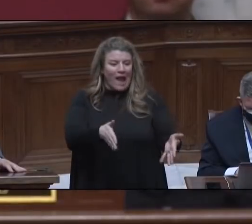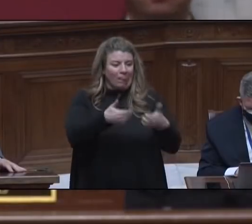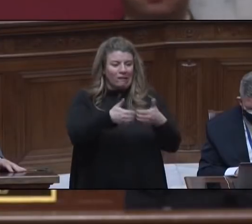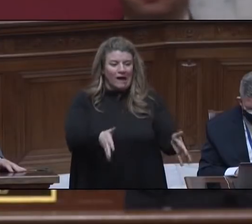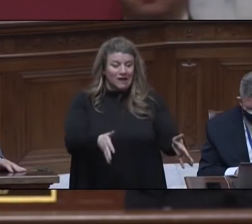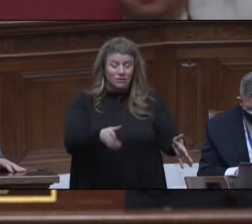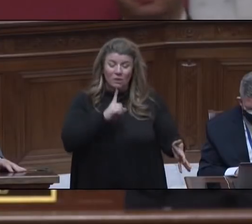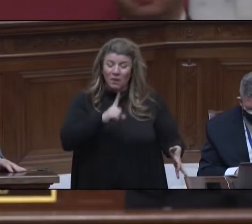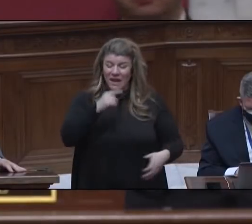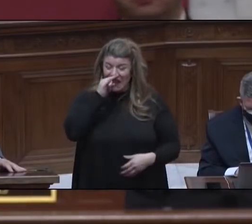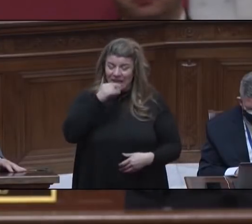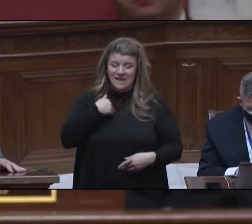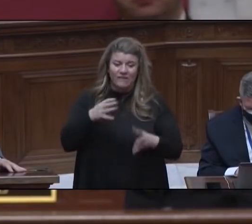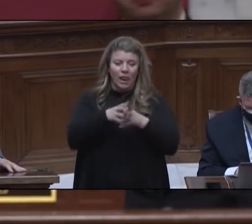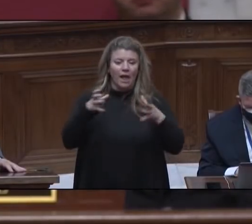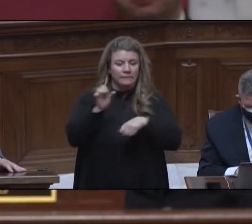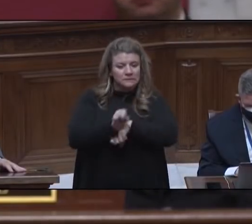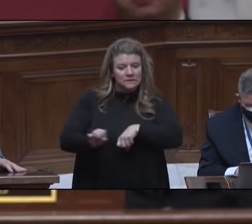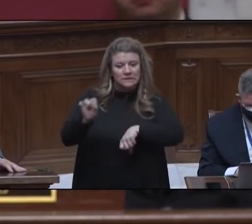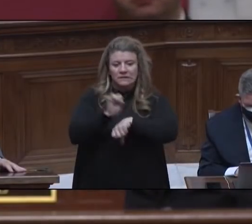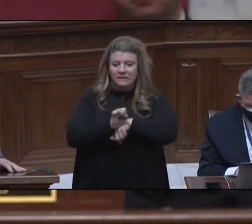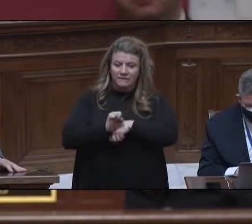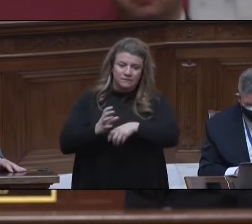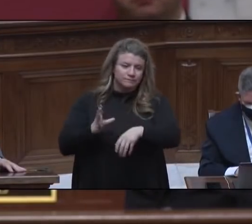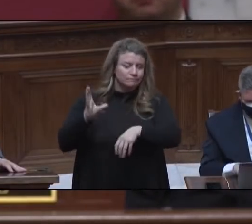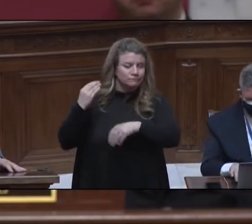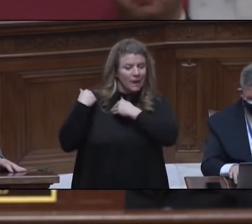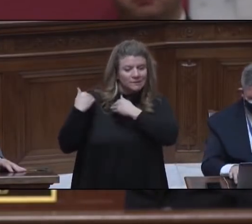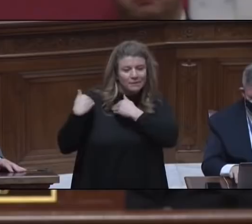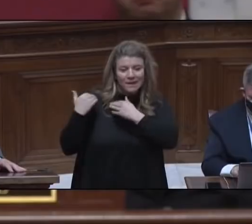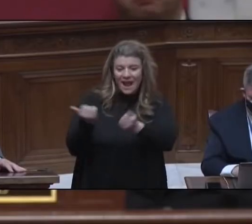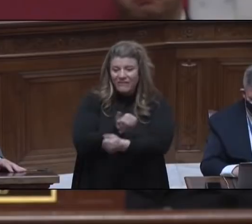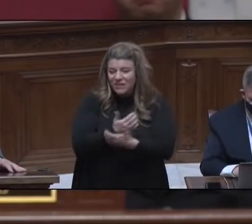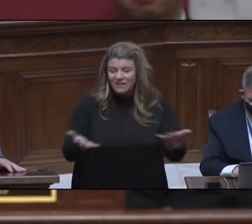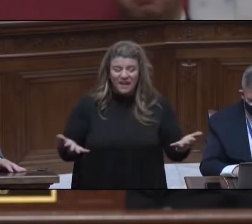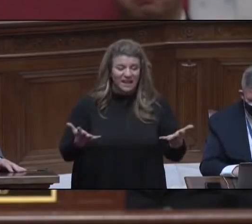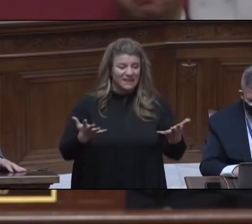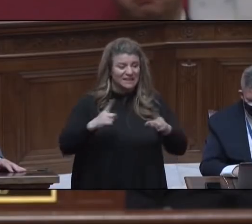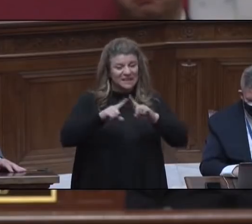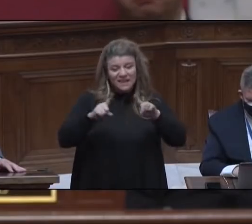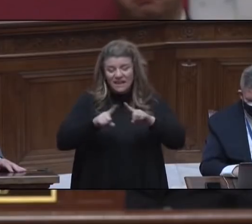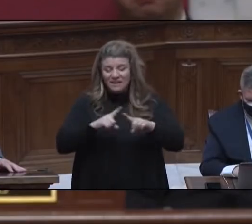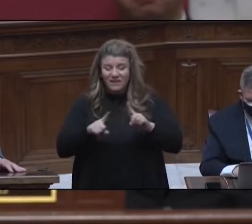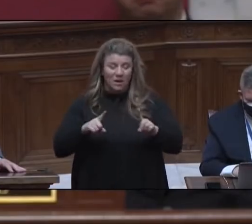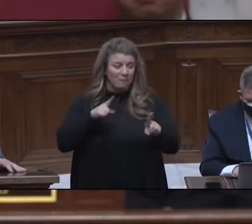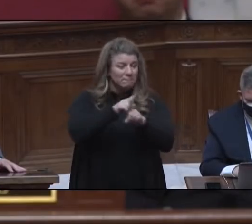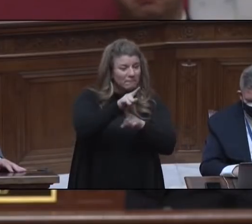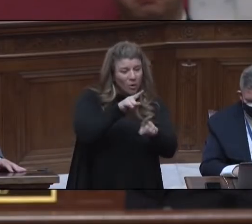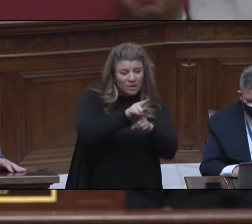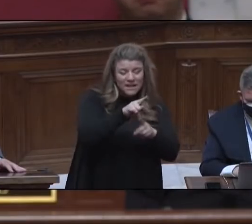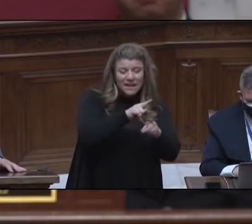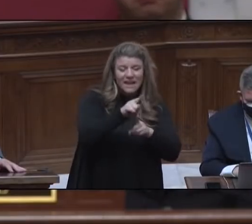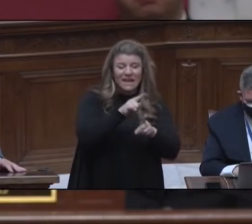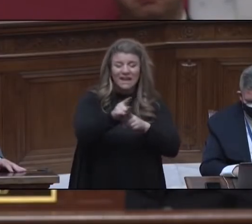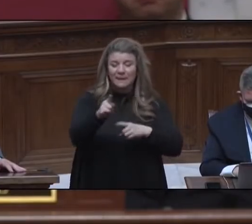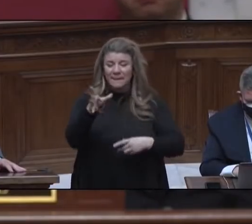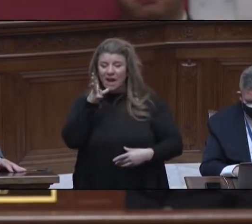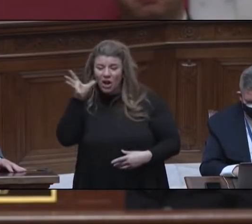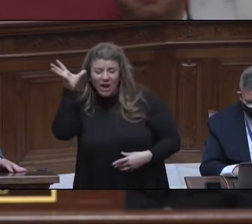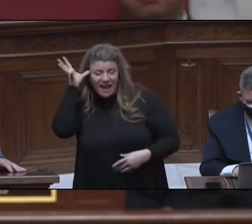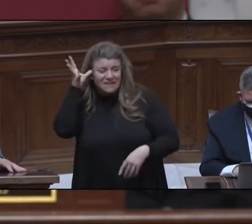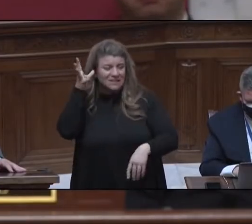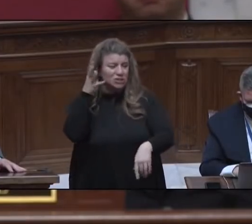deal with so much now, and we all know it. But all the different stuff from bullying to parents